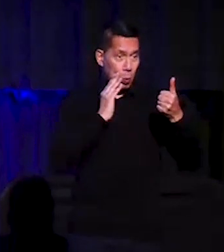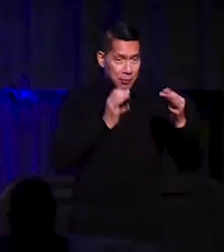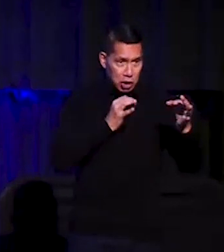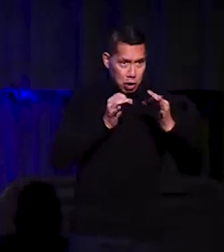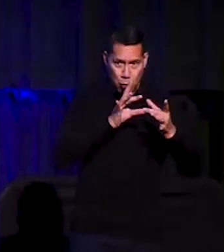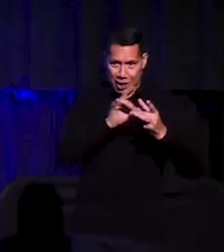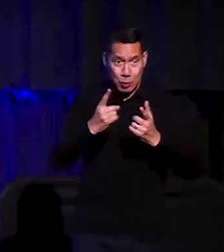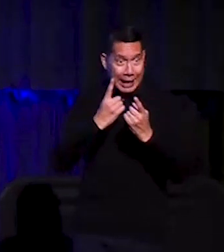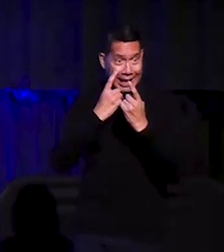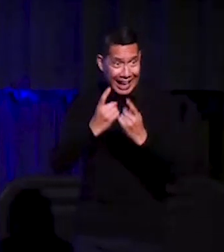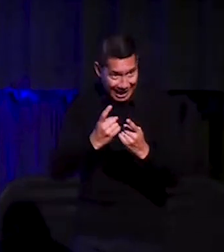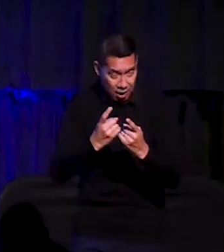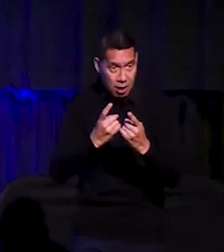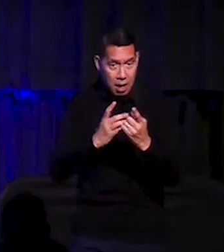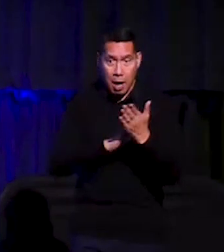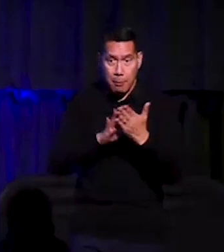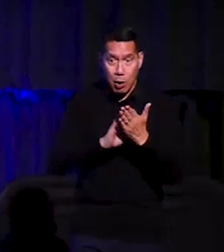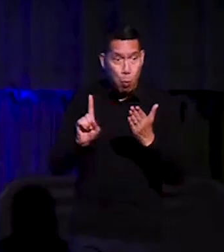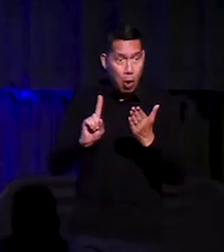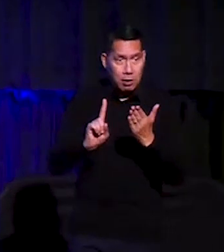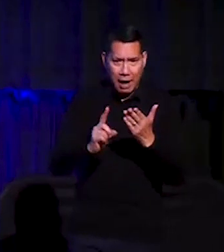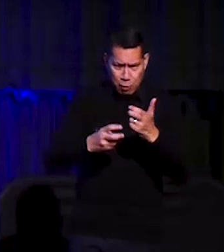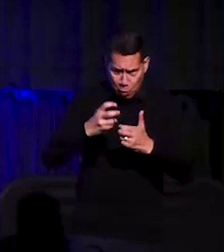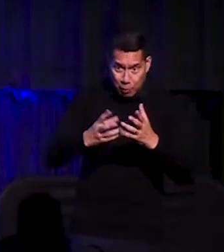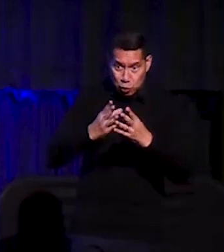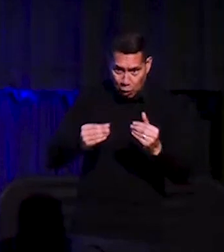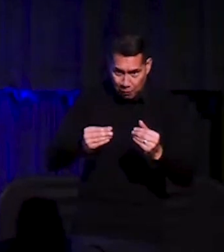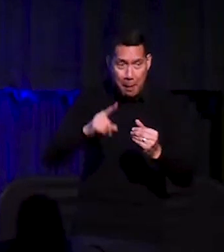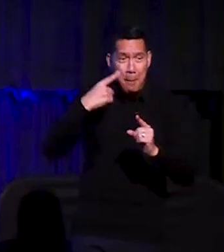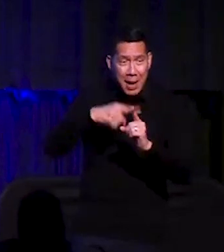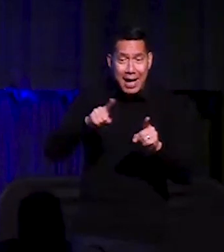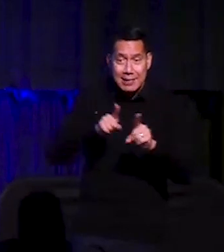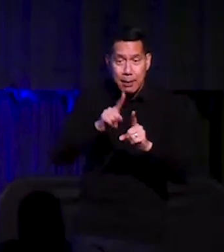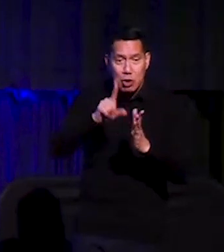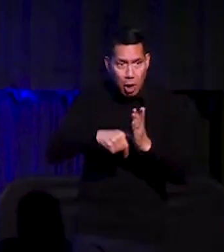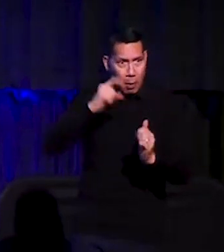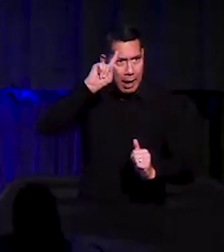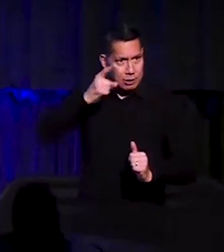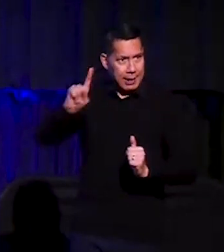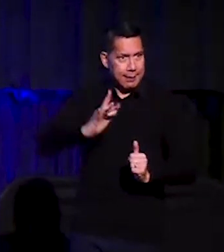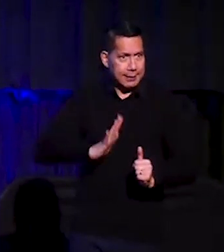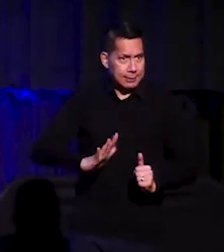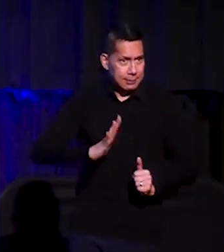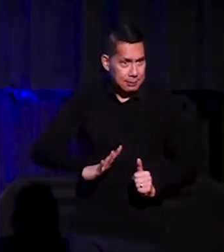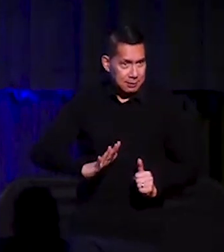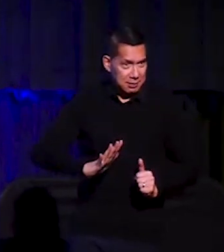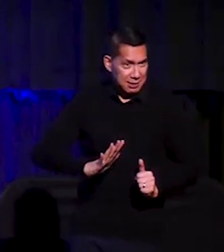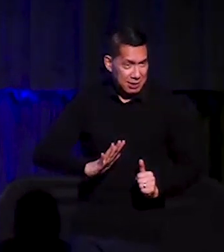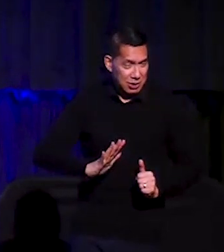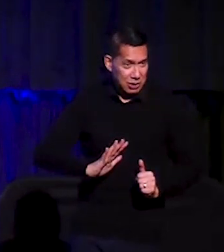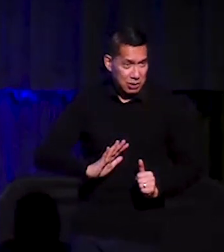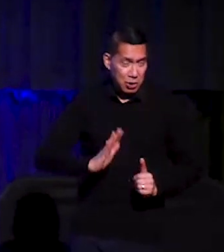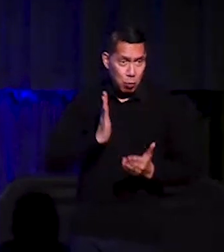we are sending them a message that, hey, I got you, I hear you. And it's hard, sometimes it's